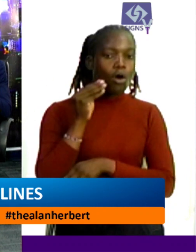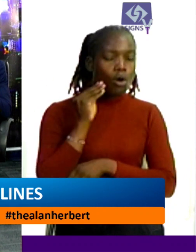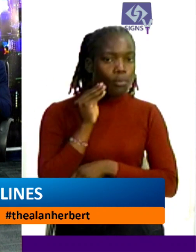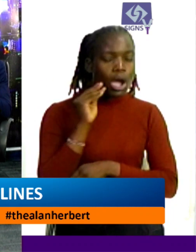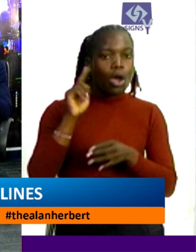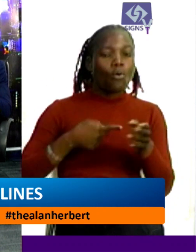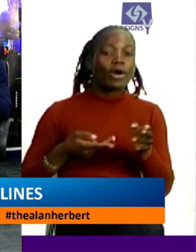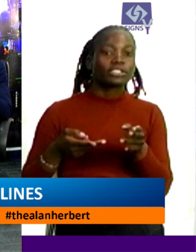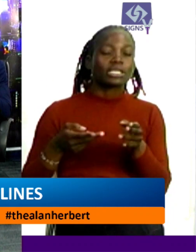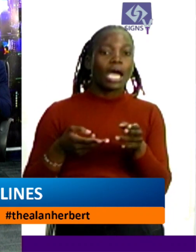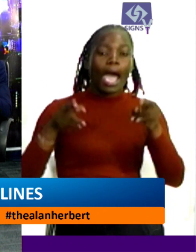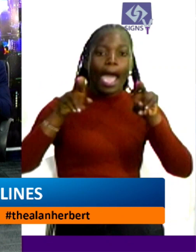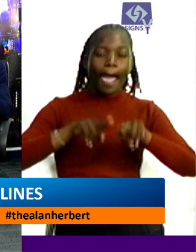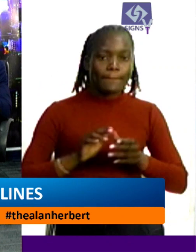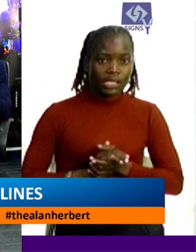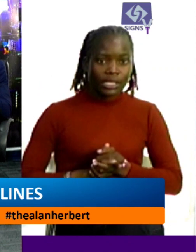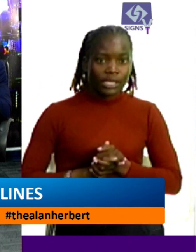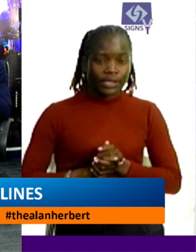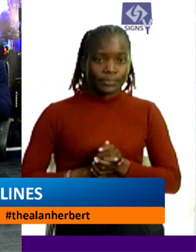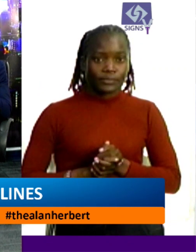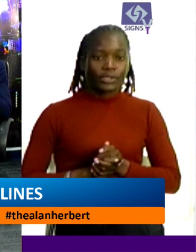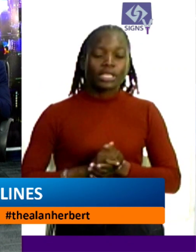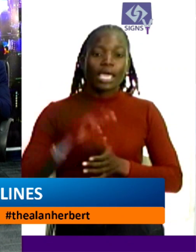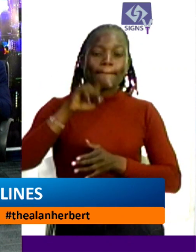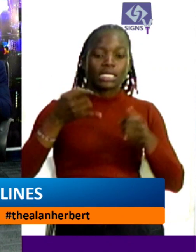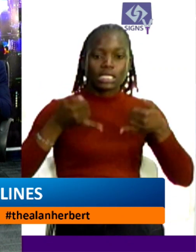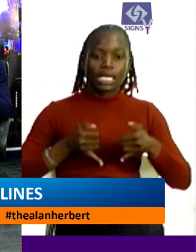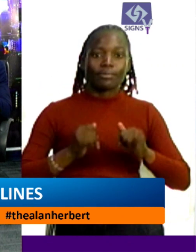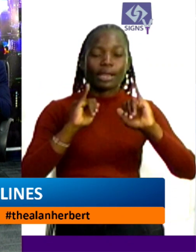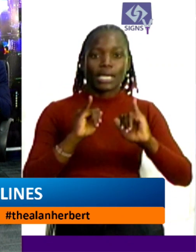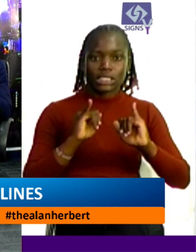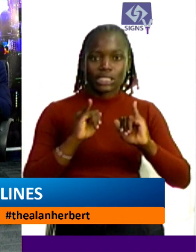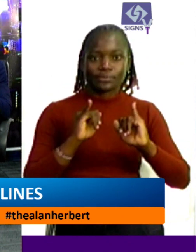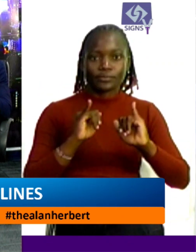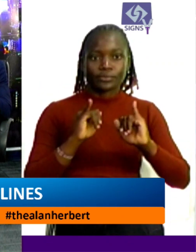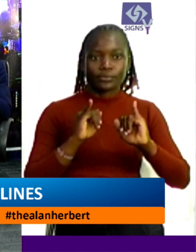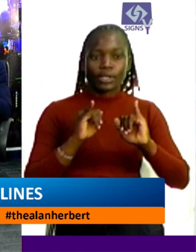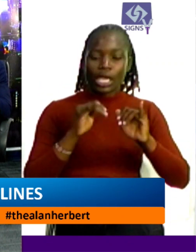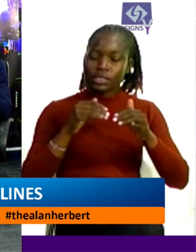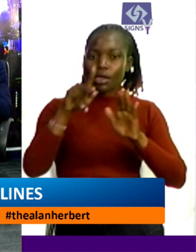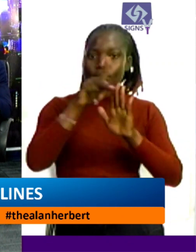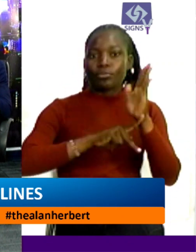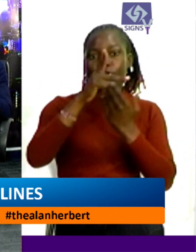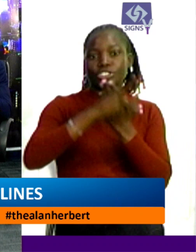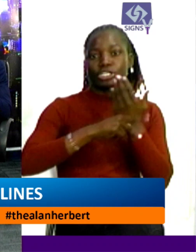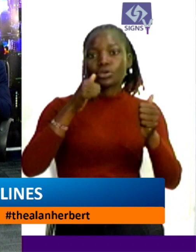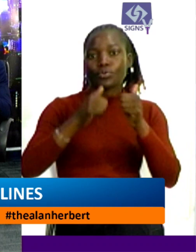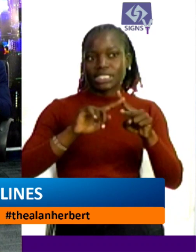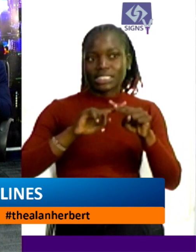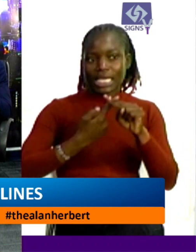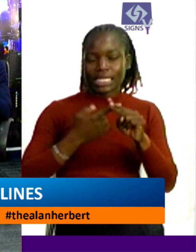what will happen is that they will need to implement that follow-on project that they had already